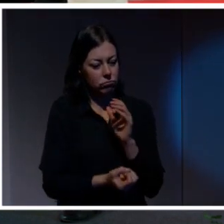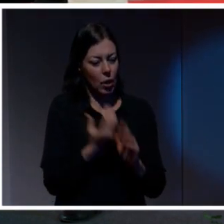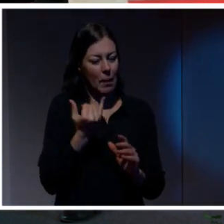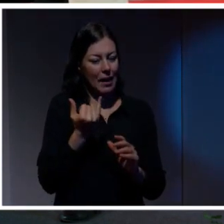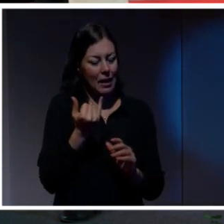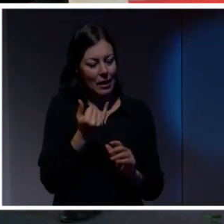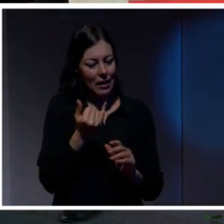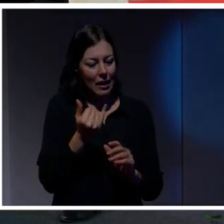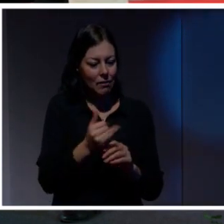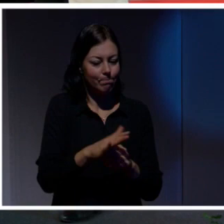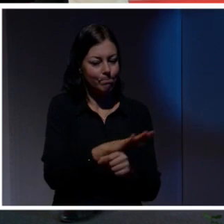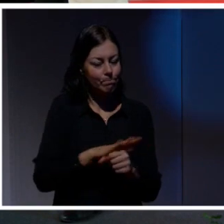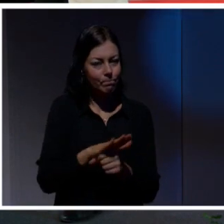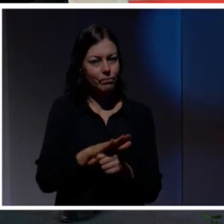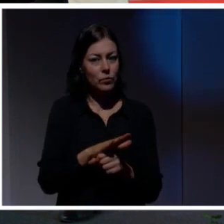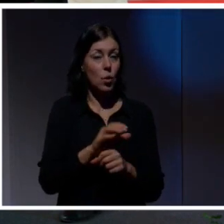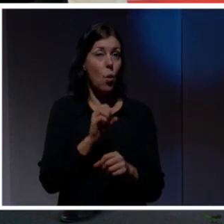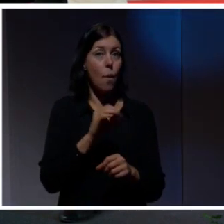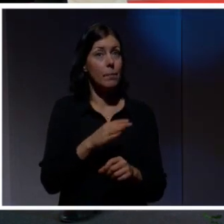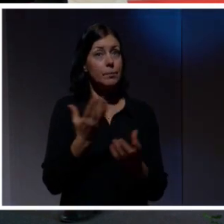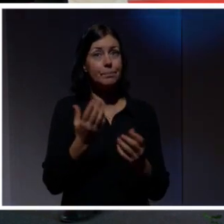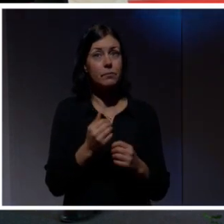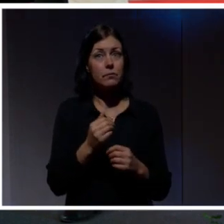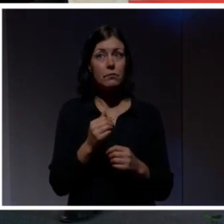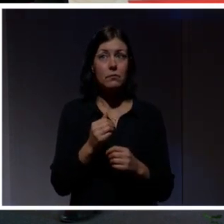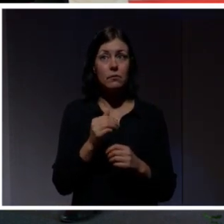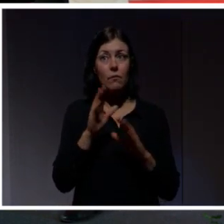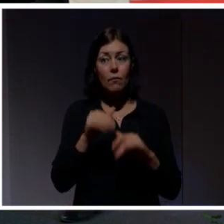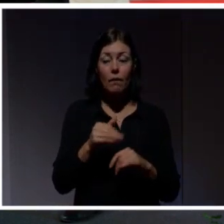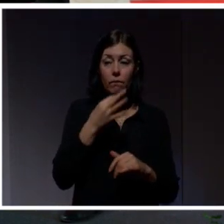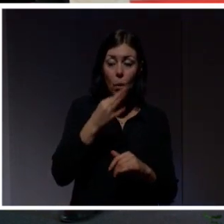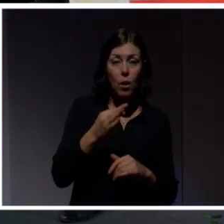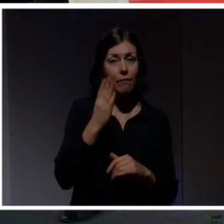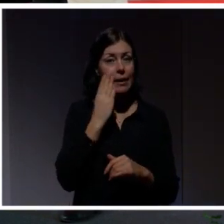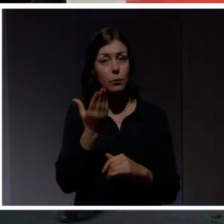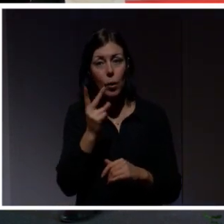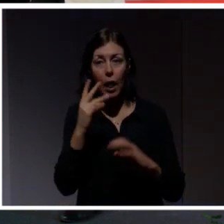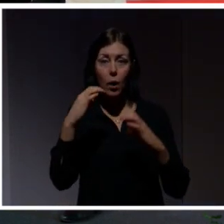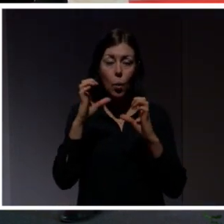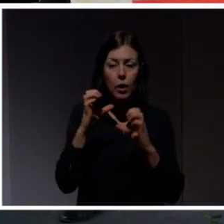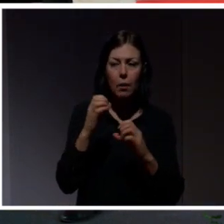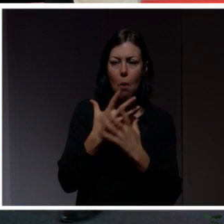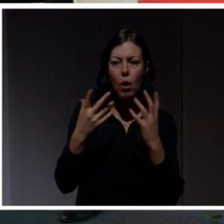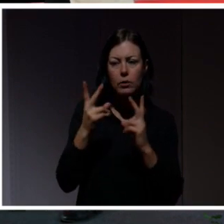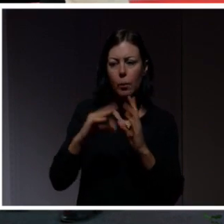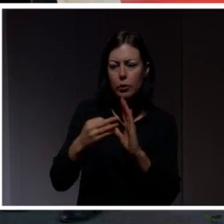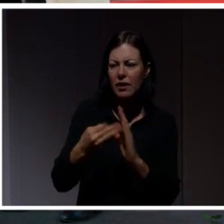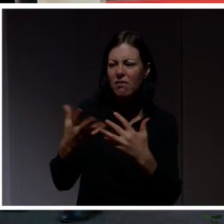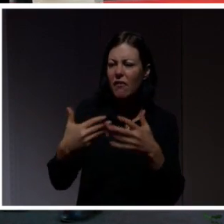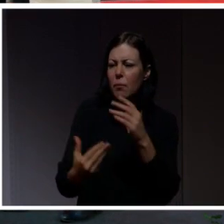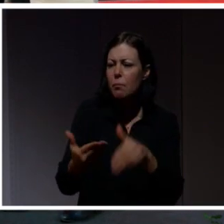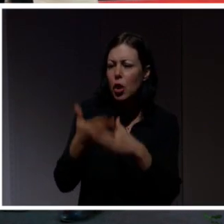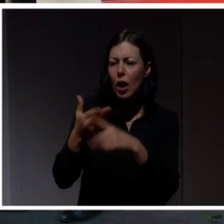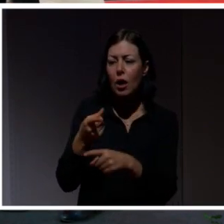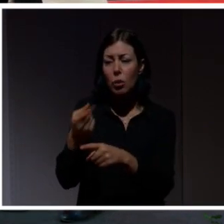where if you'd walked into, you know, Facebook or Google and asked about many of their projects, why are you building this? They would say,